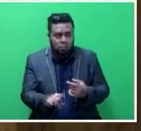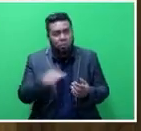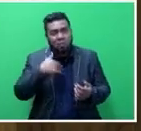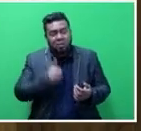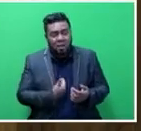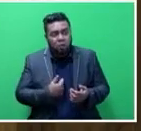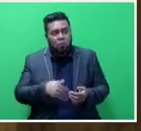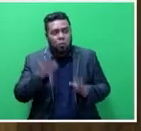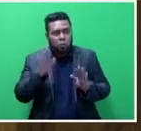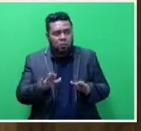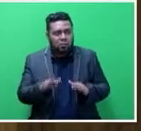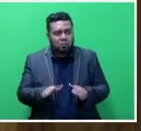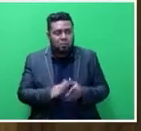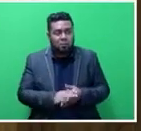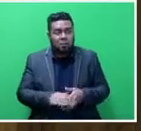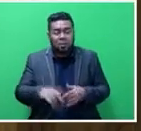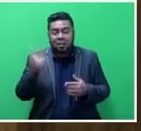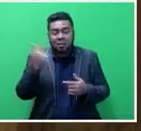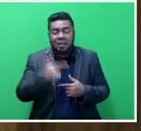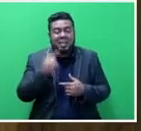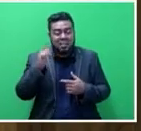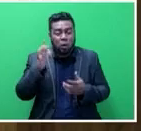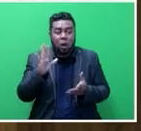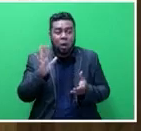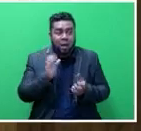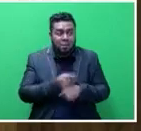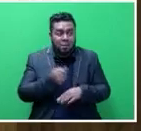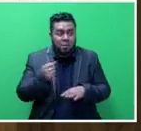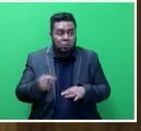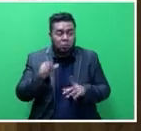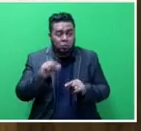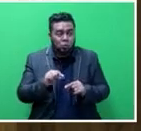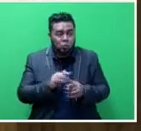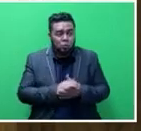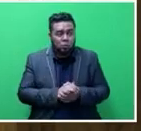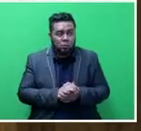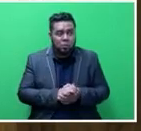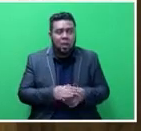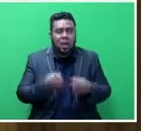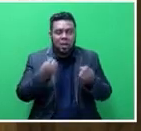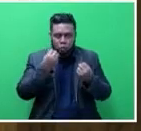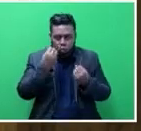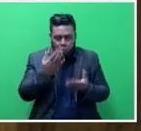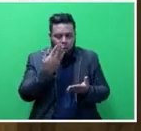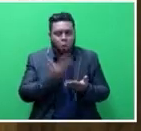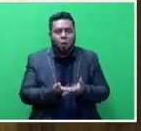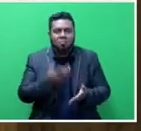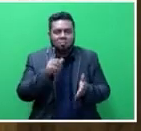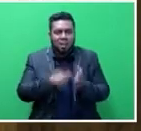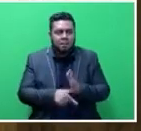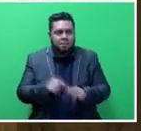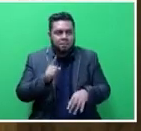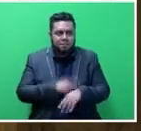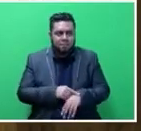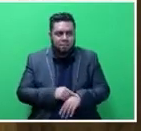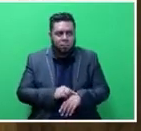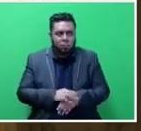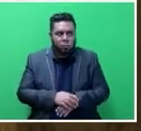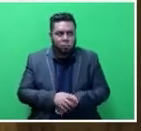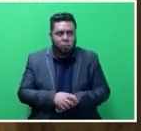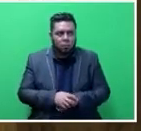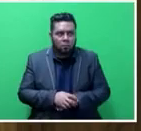last night, the least the government could have done was to have some decency and show up on time.